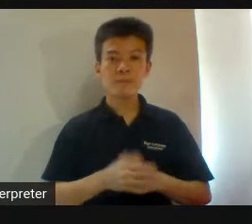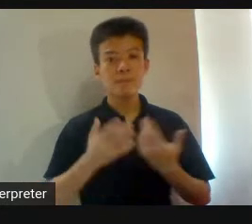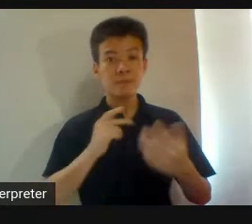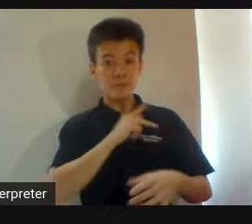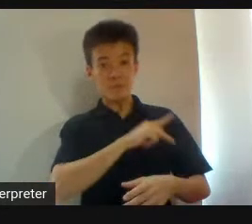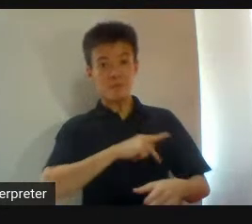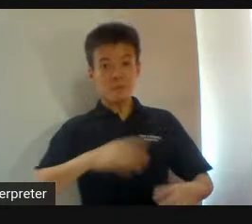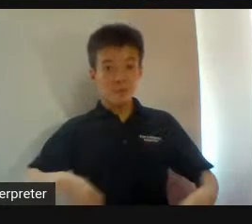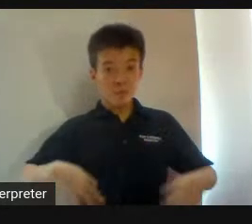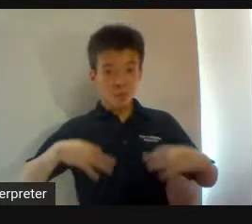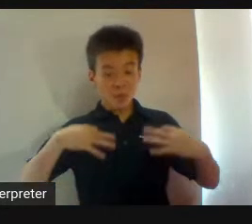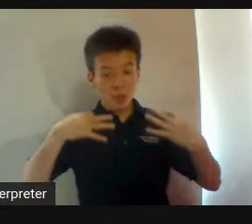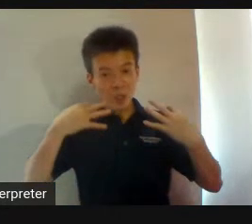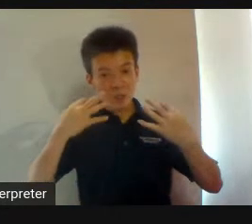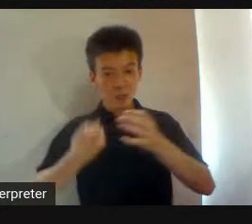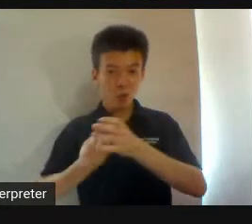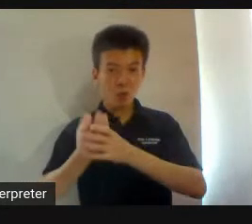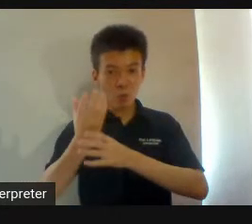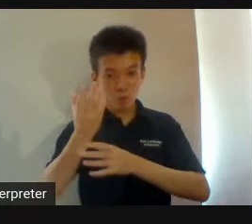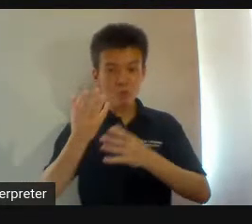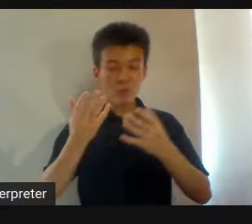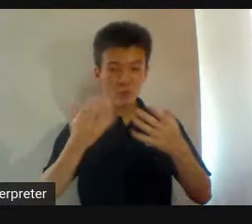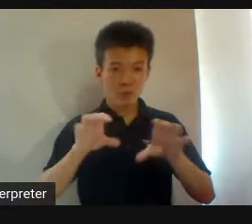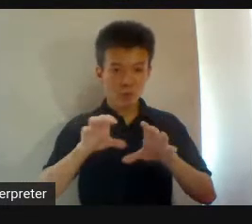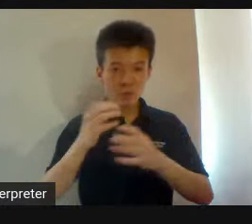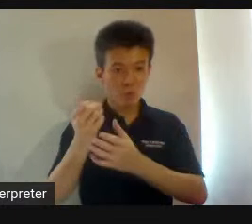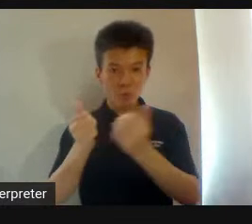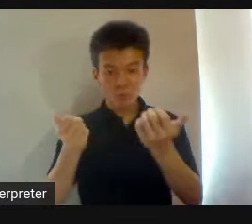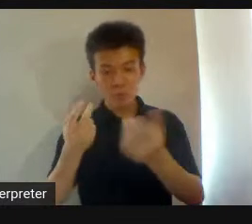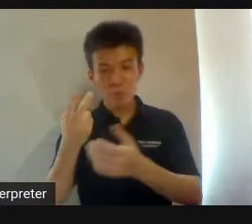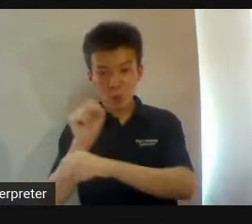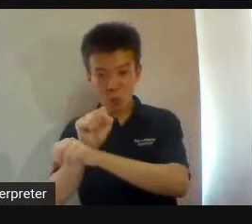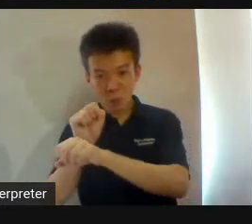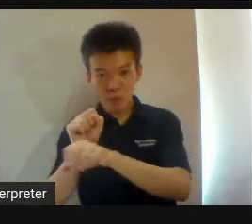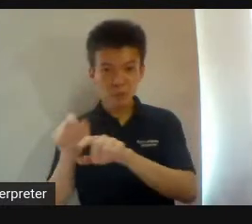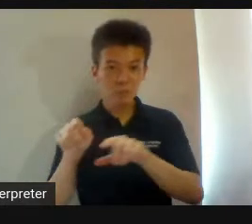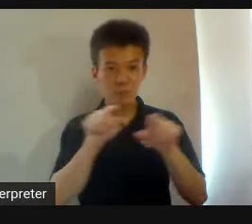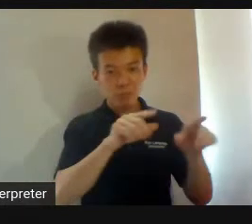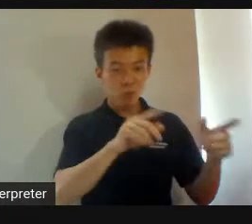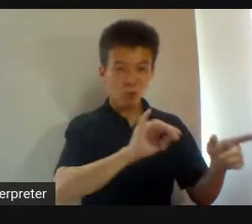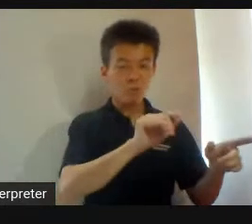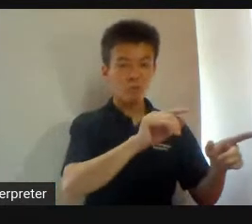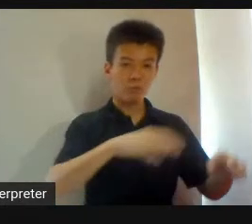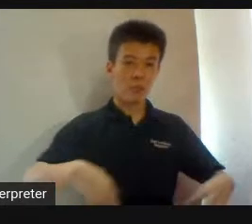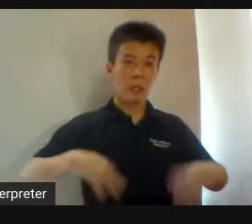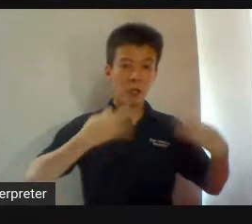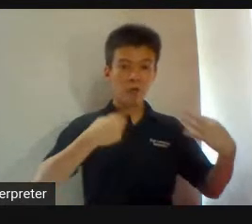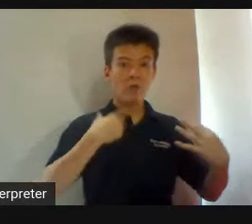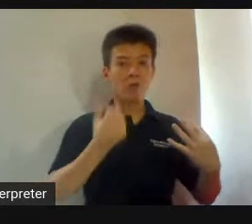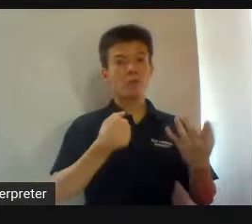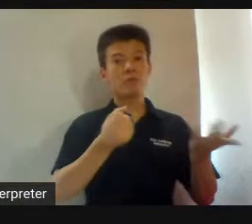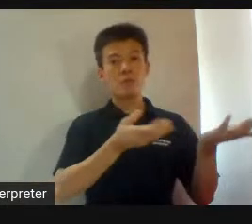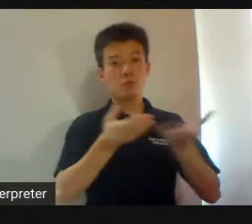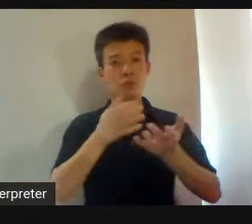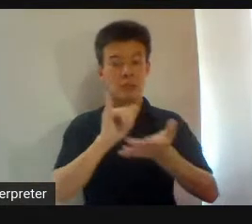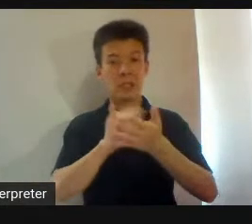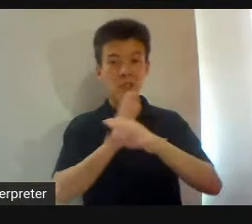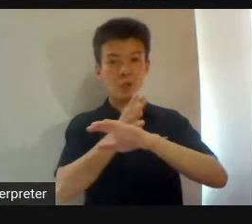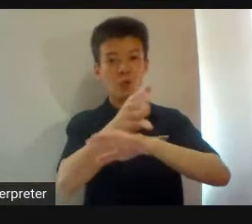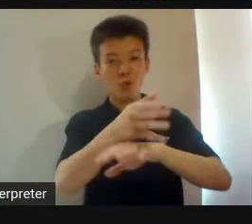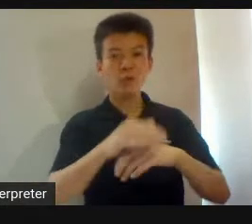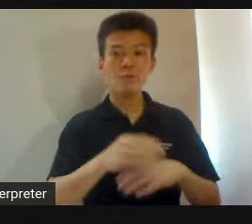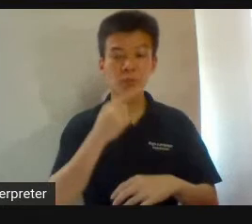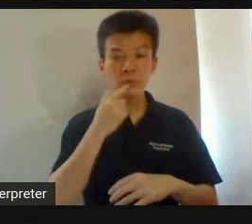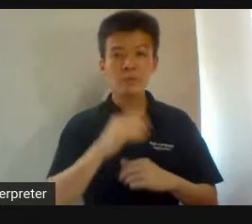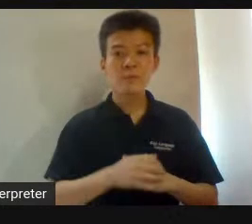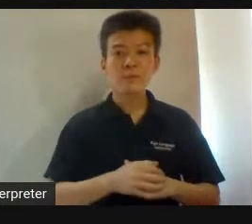personal life growth has to do with both work and also life. And I like to just bring that across and just say